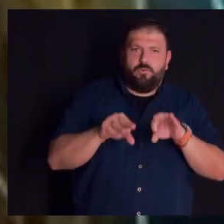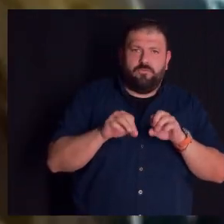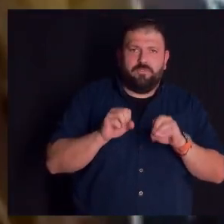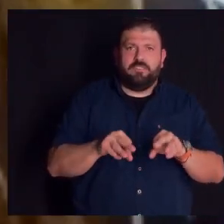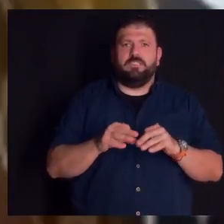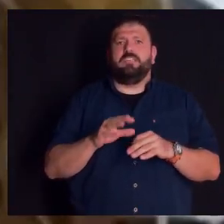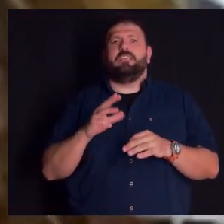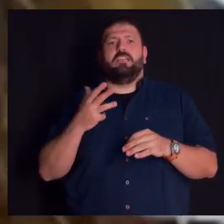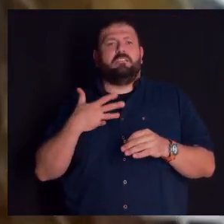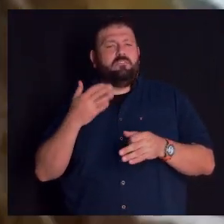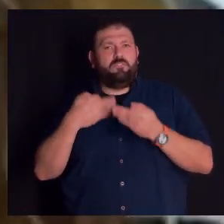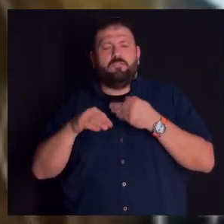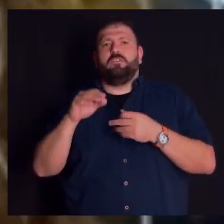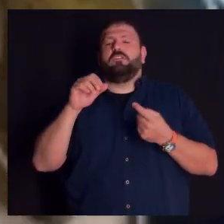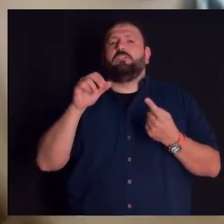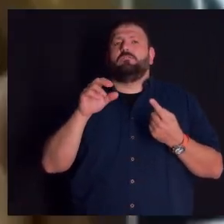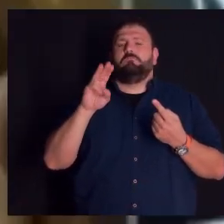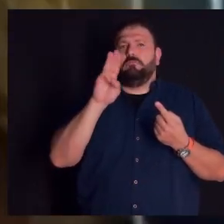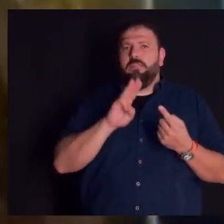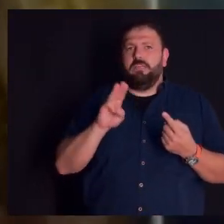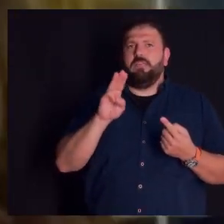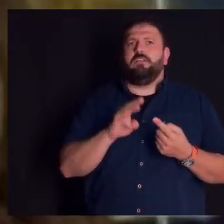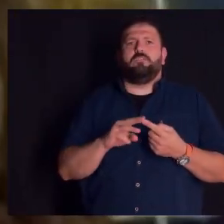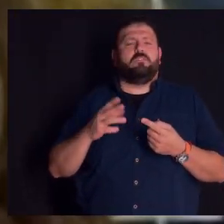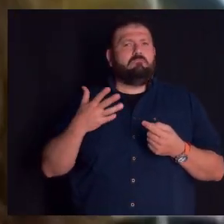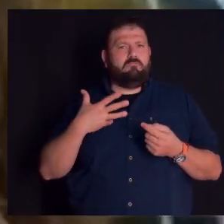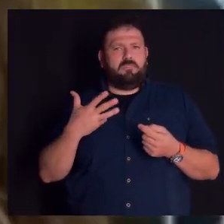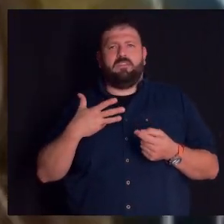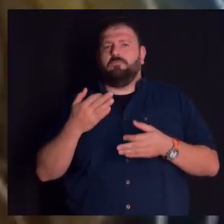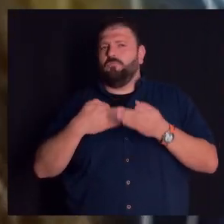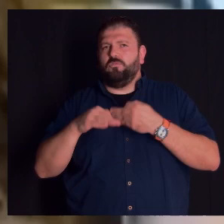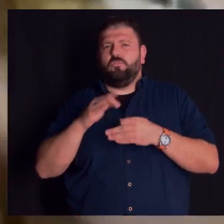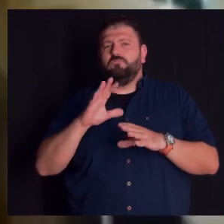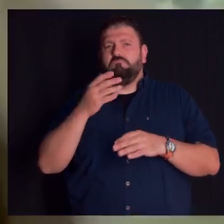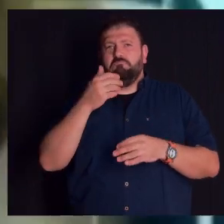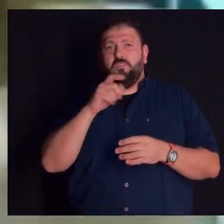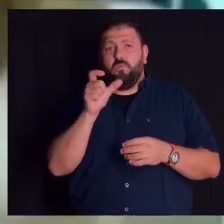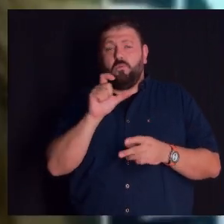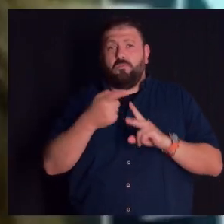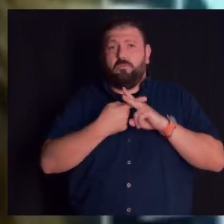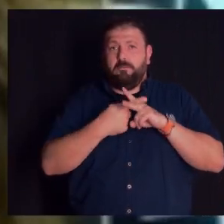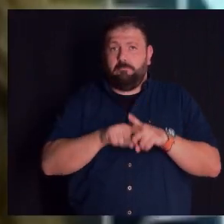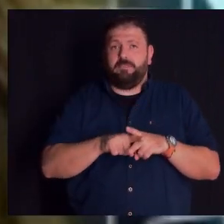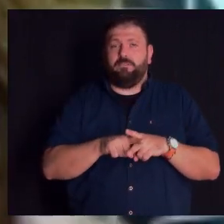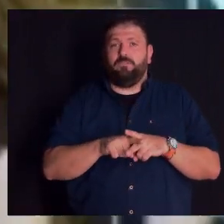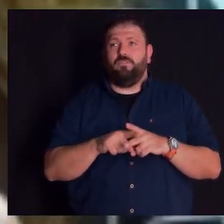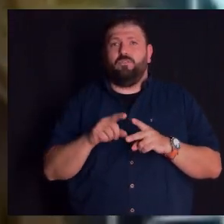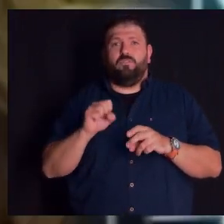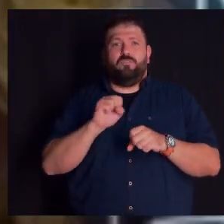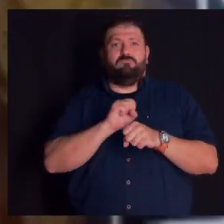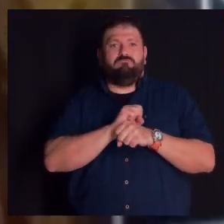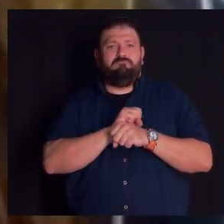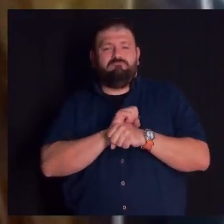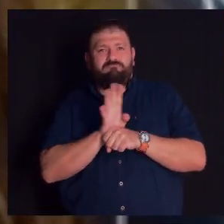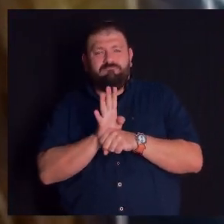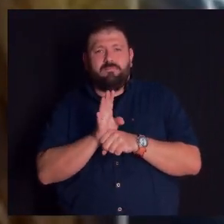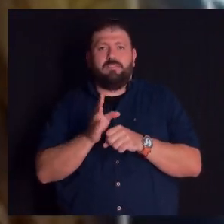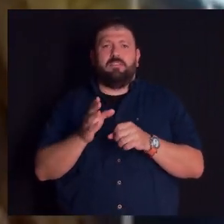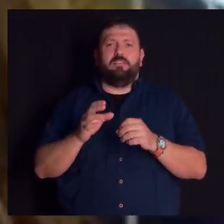our office and we have these sessions on Wednesdays, the 5 behaviors, but at the start of